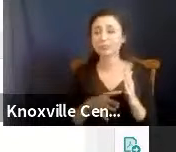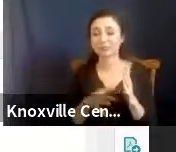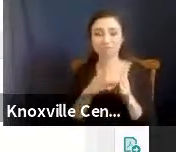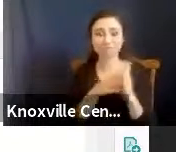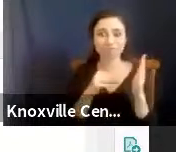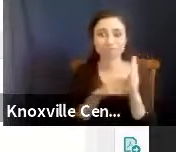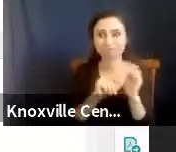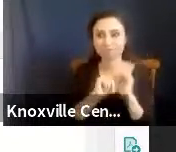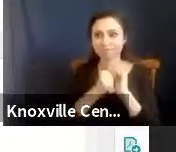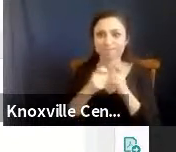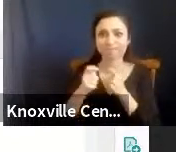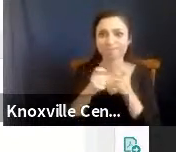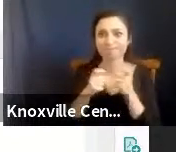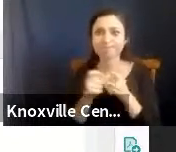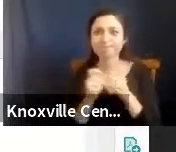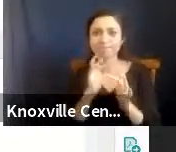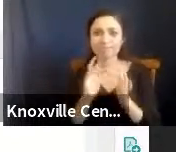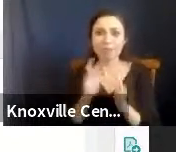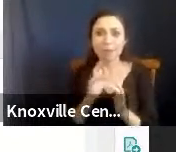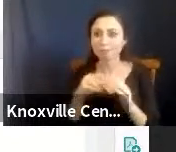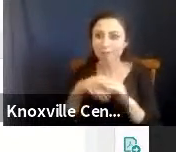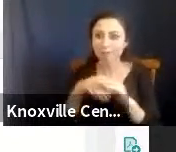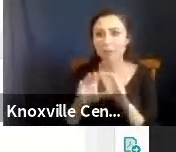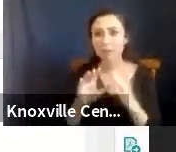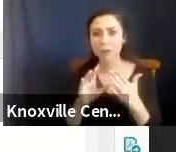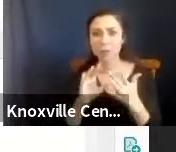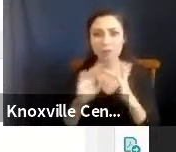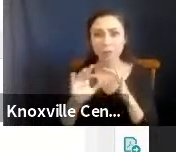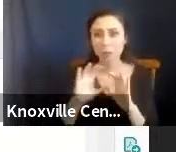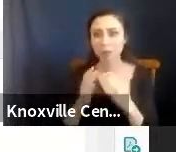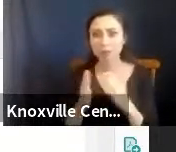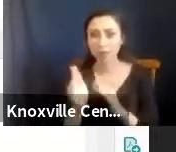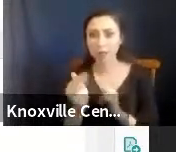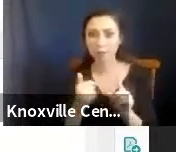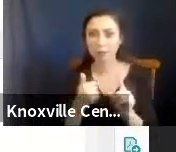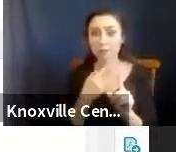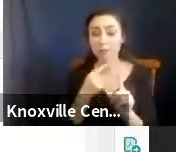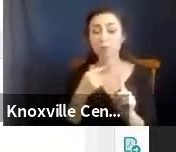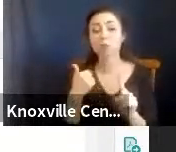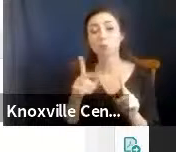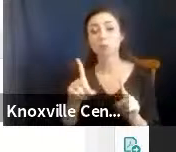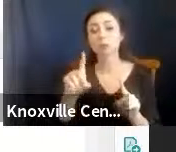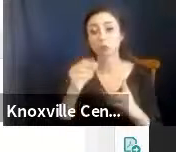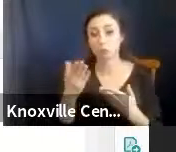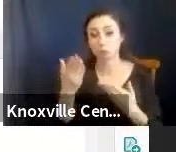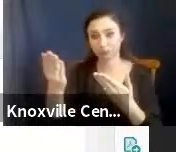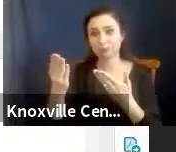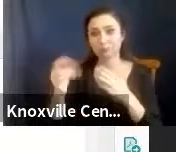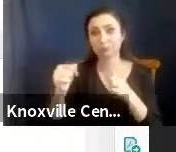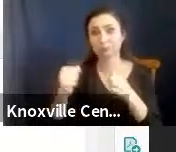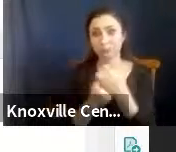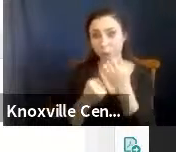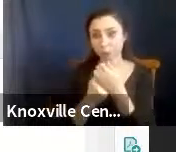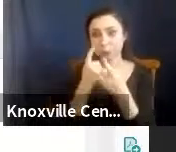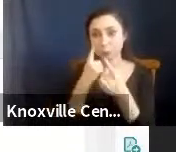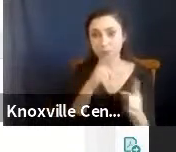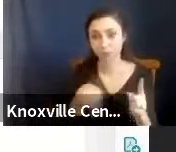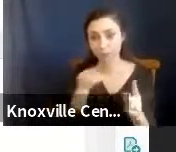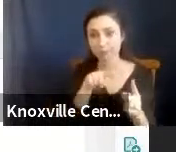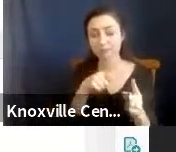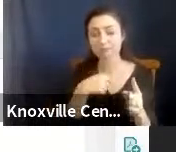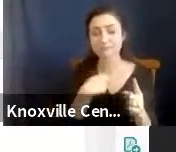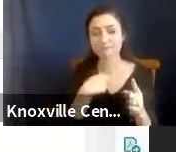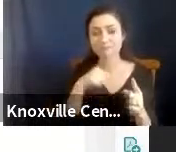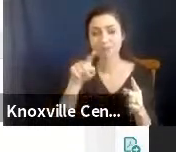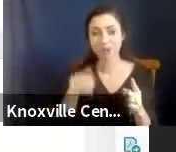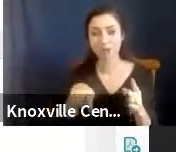of online instruction or how to log on and stuff like that. But we do provide support for that. So I will